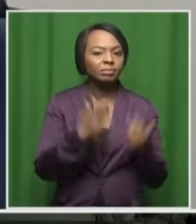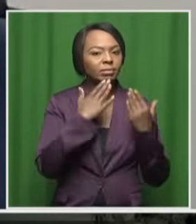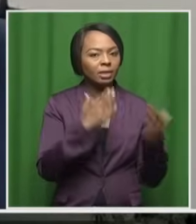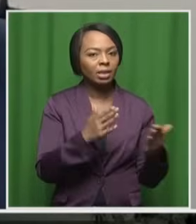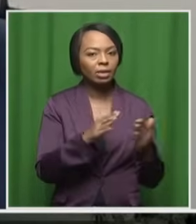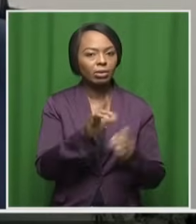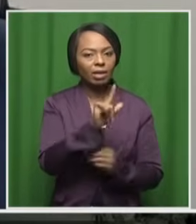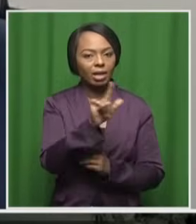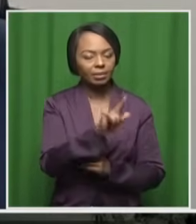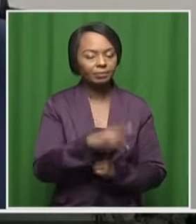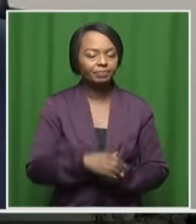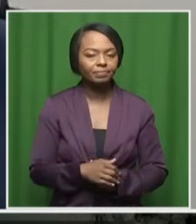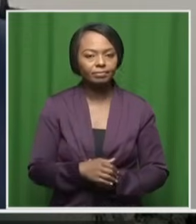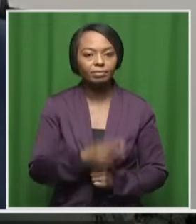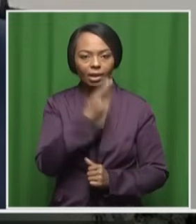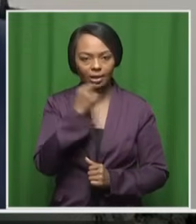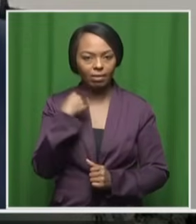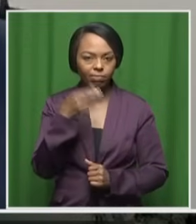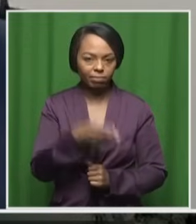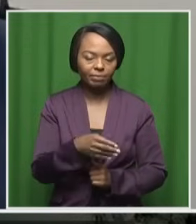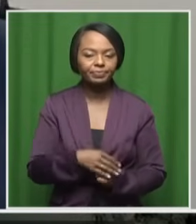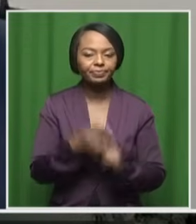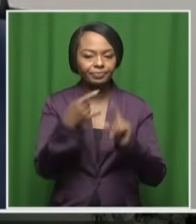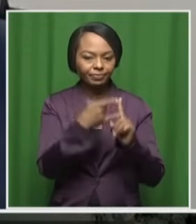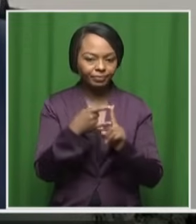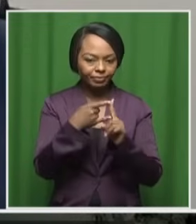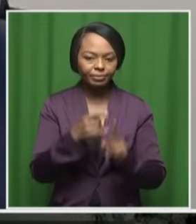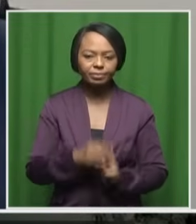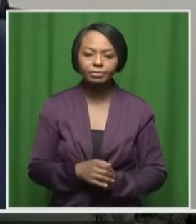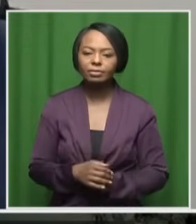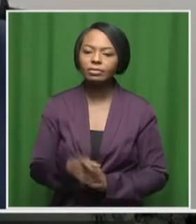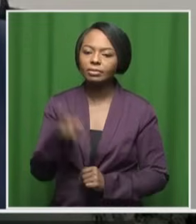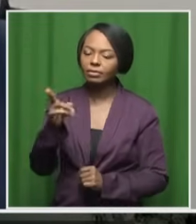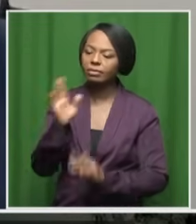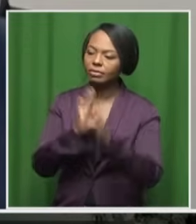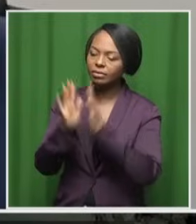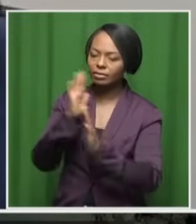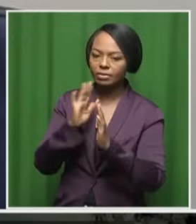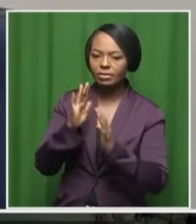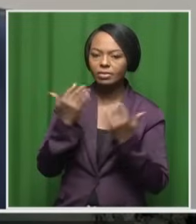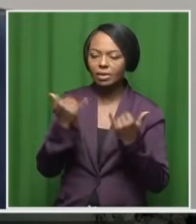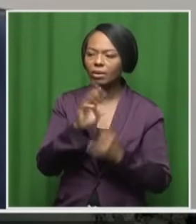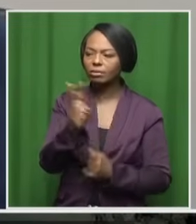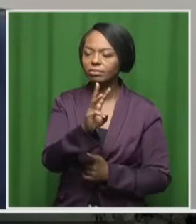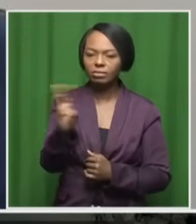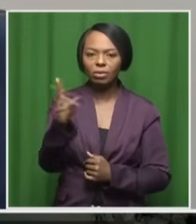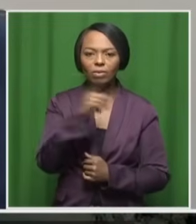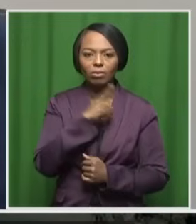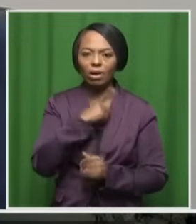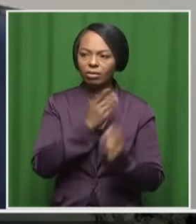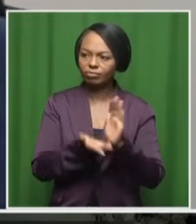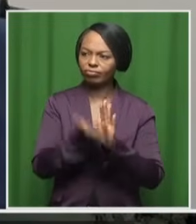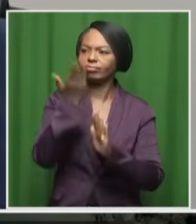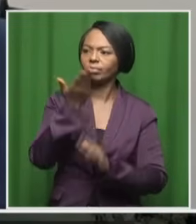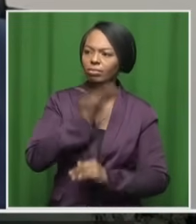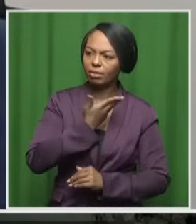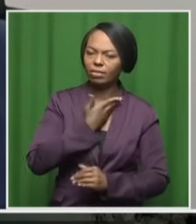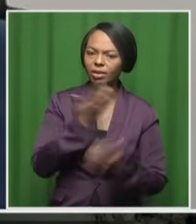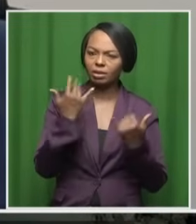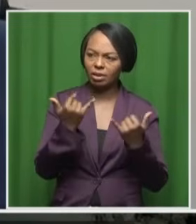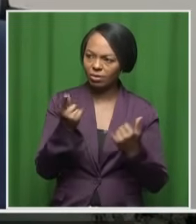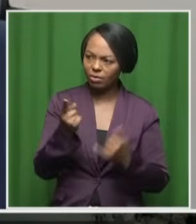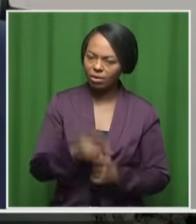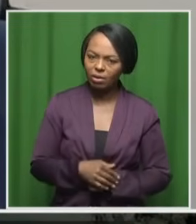with you. So perhaps just start by talking to us about the main drivers as to why we are seeing these hikes coming in and quite a